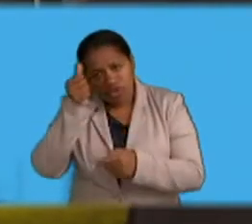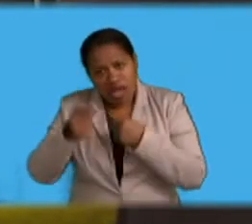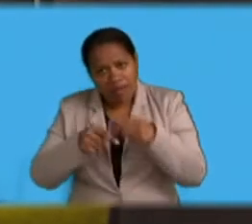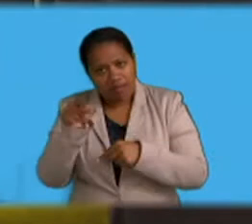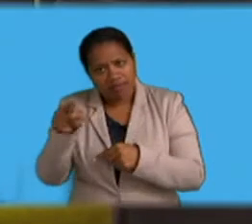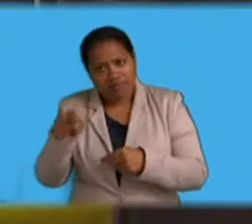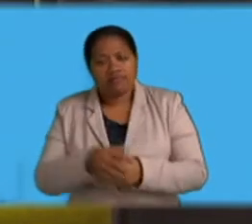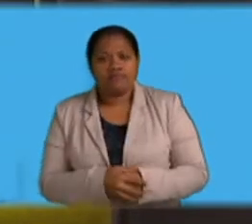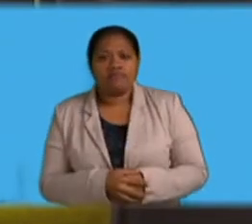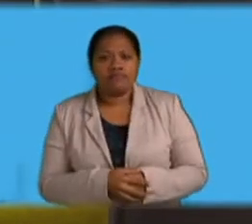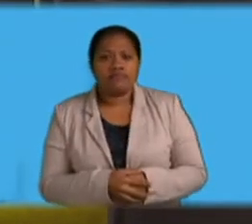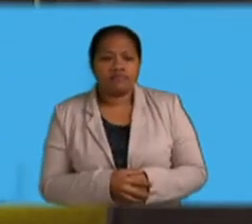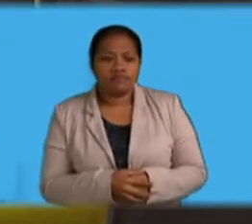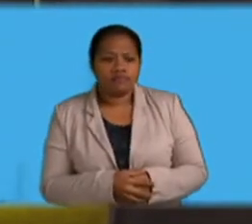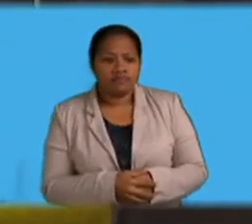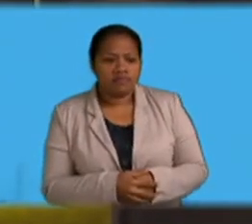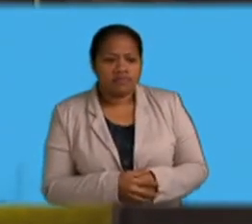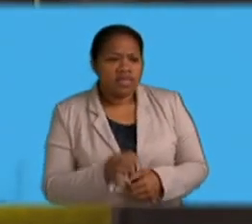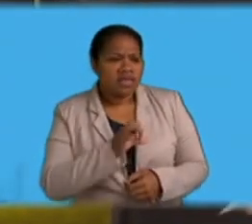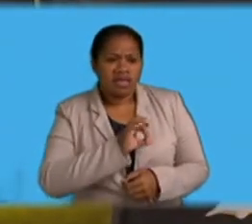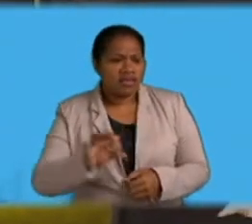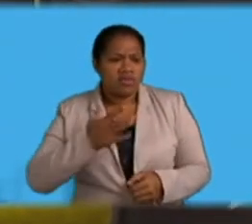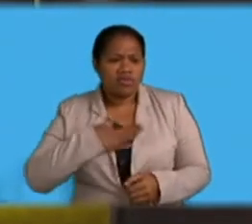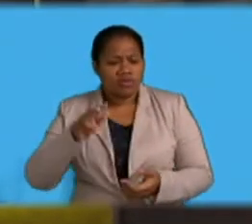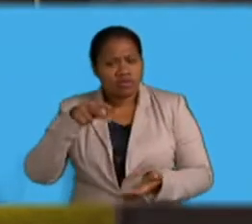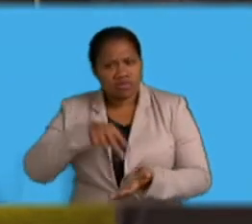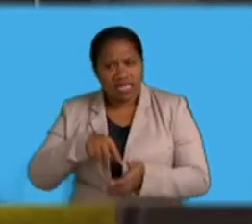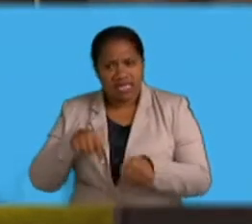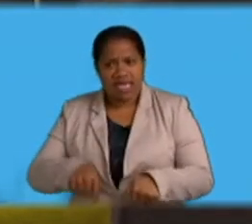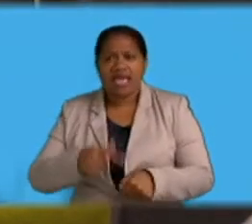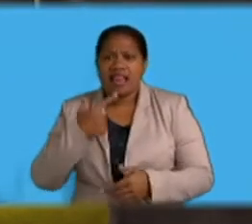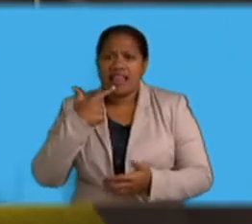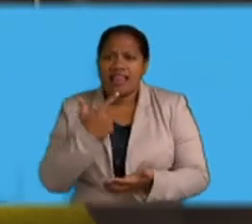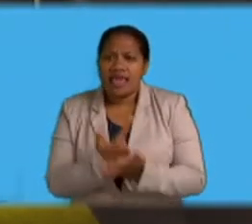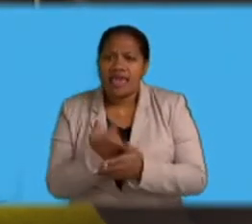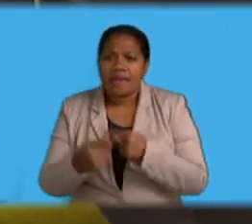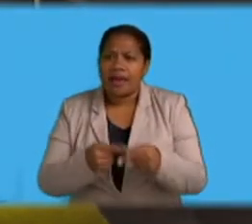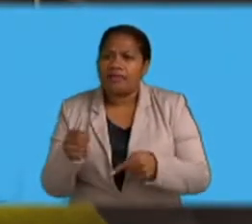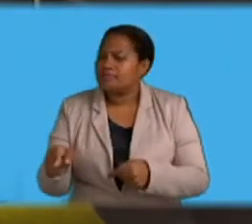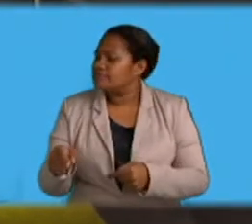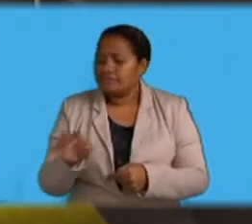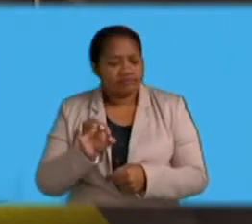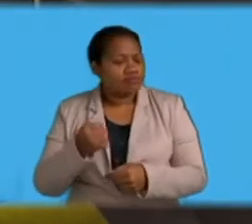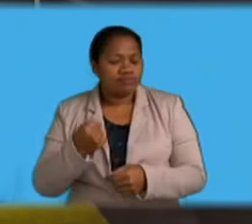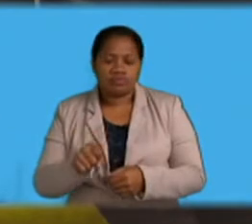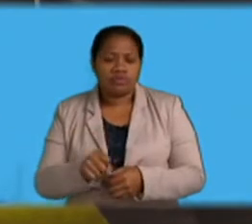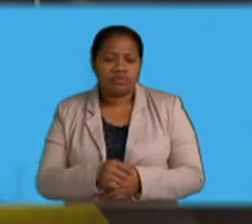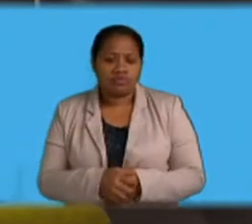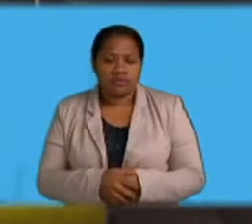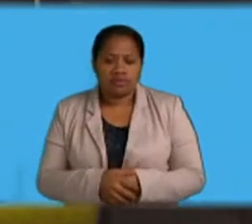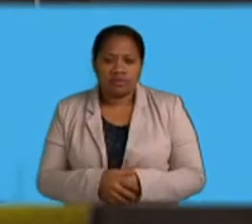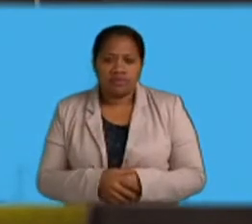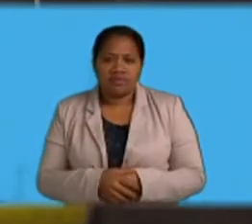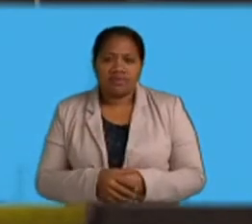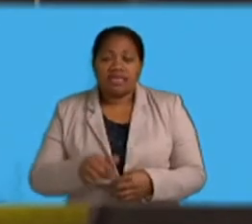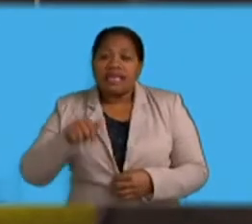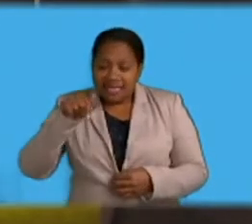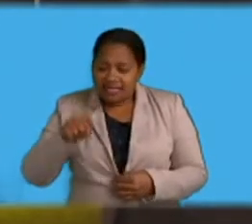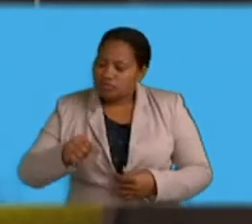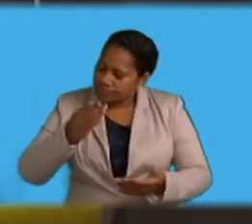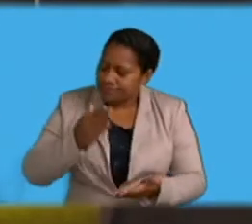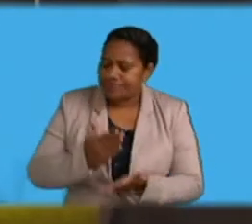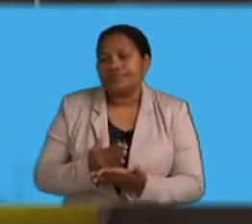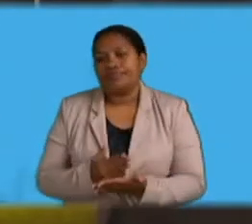fact. I don't have to stand here and lie about it, as some people have said that they can lie and say anything they like. This is a fact,